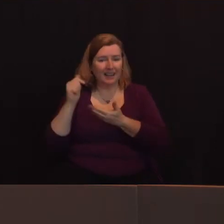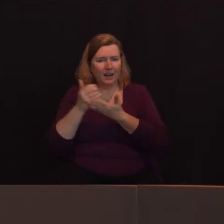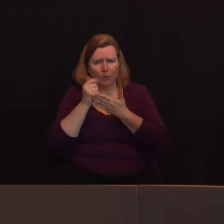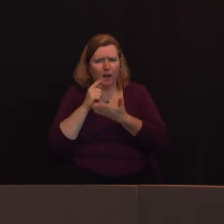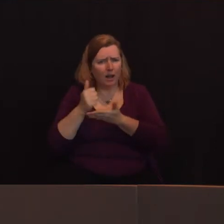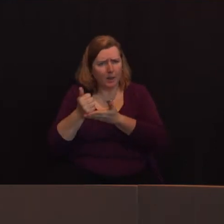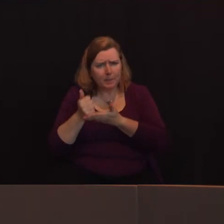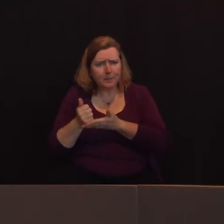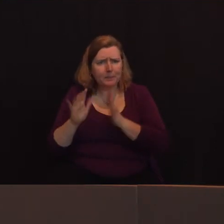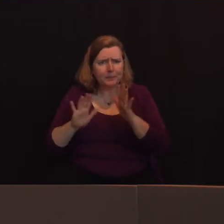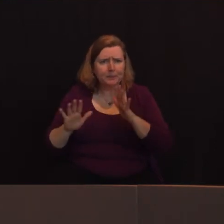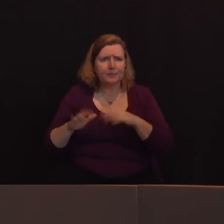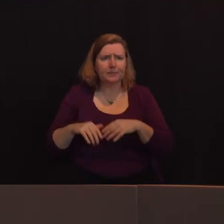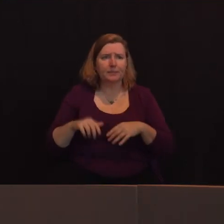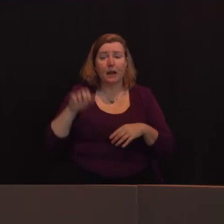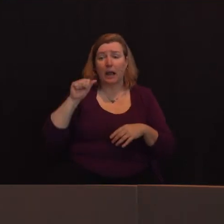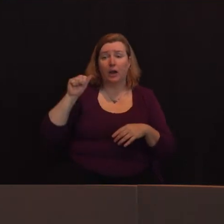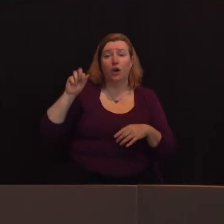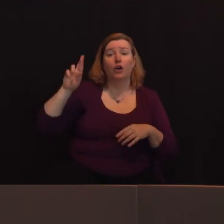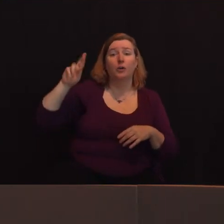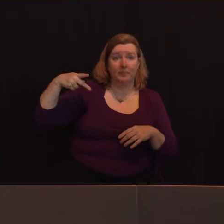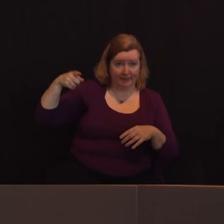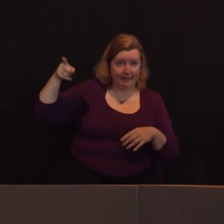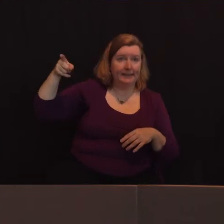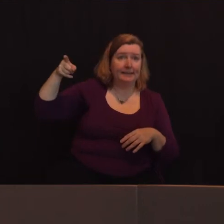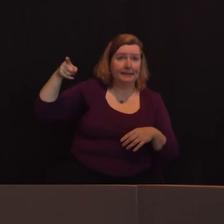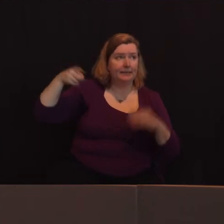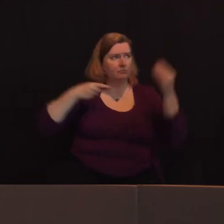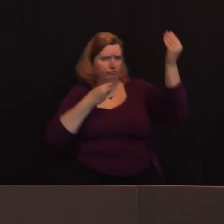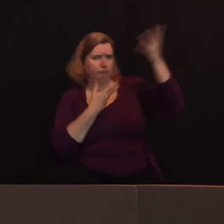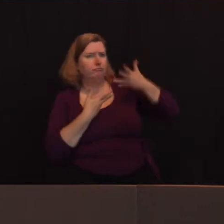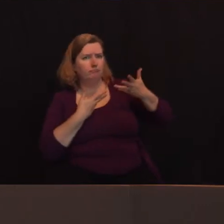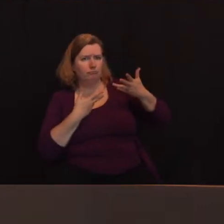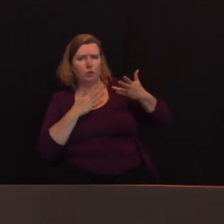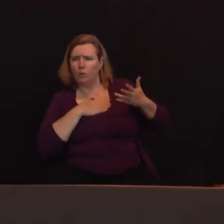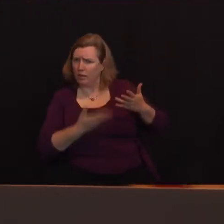sent us a message that they're willing to help, and we will be calling them in. Yeah.